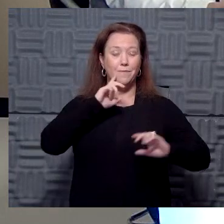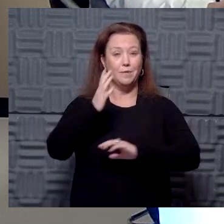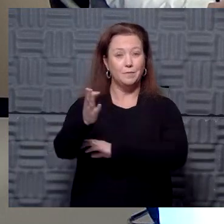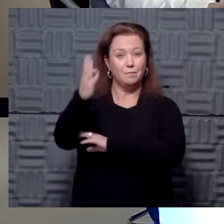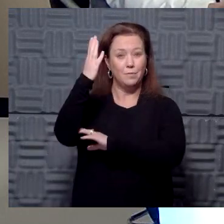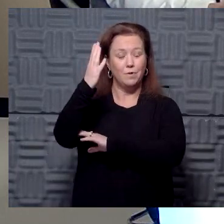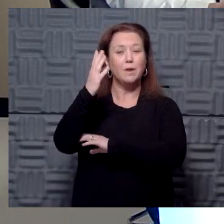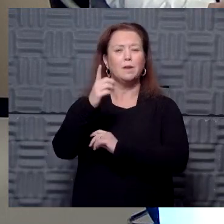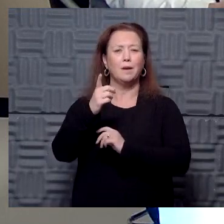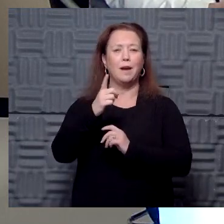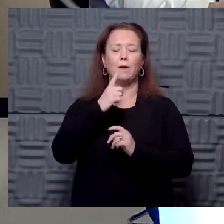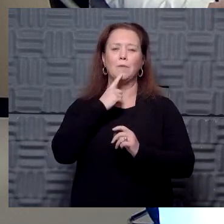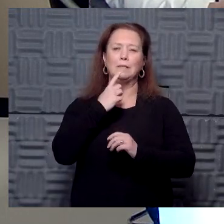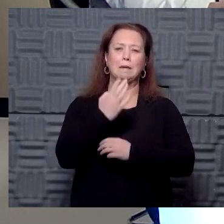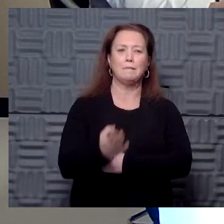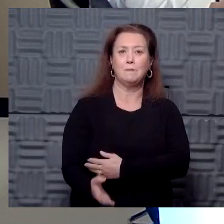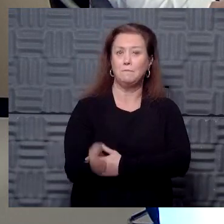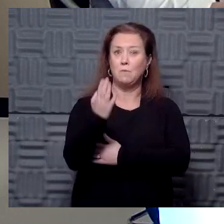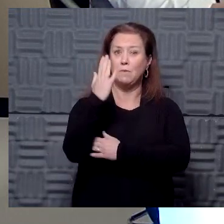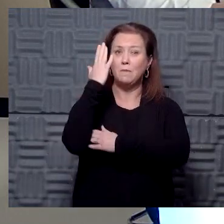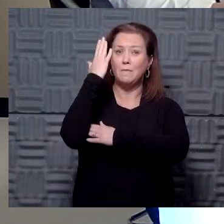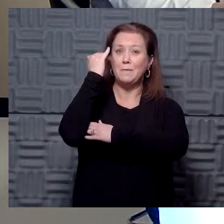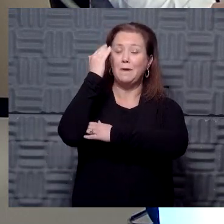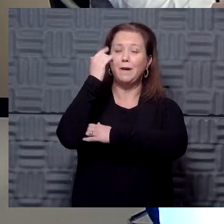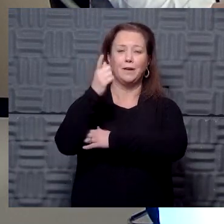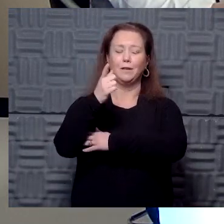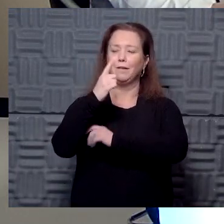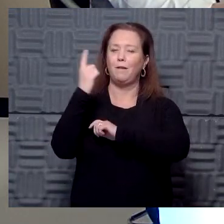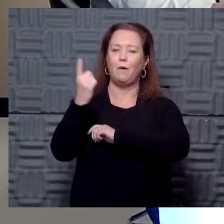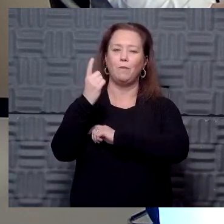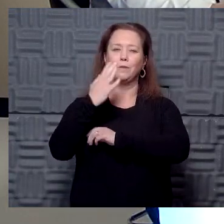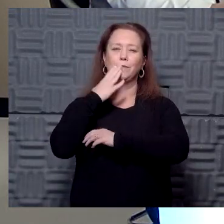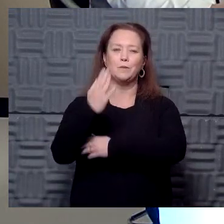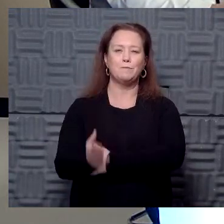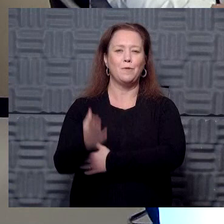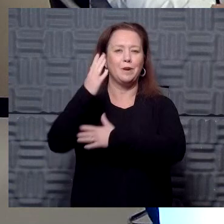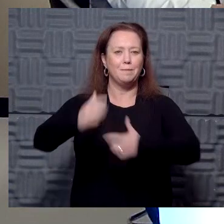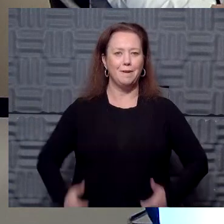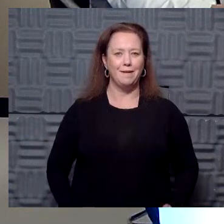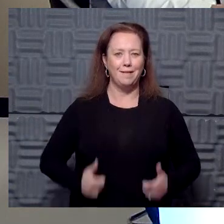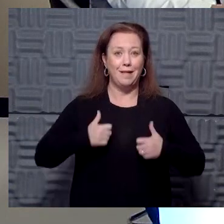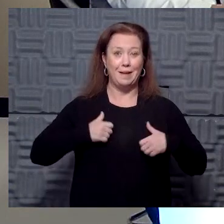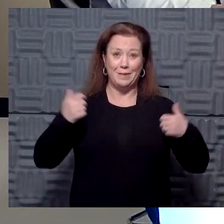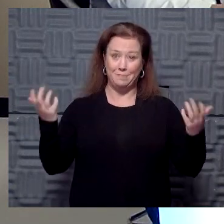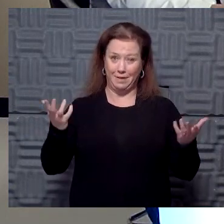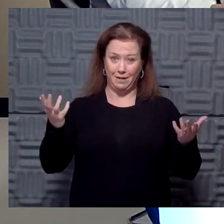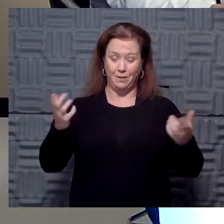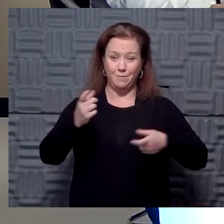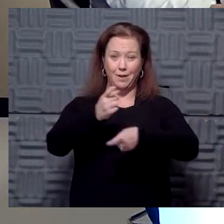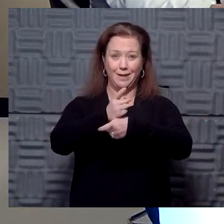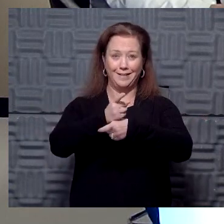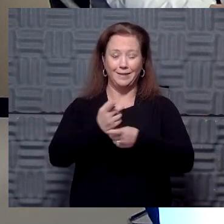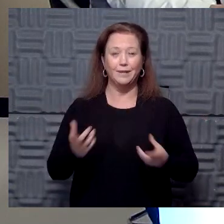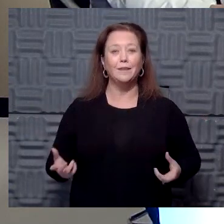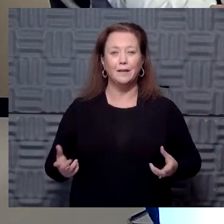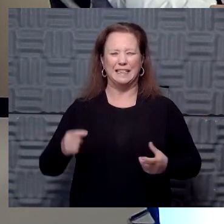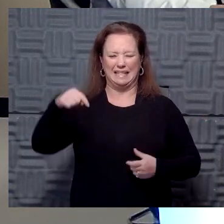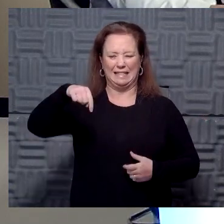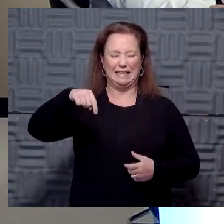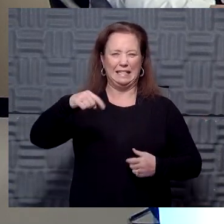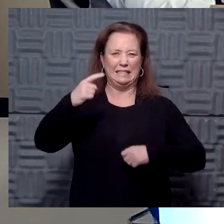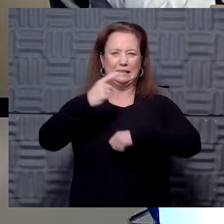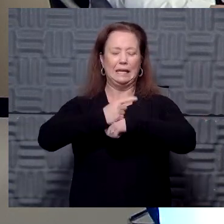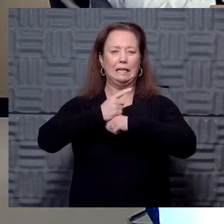I mostly wanted to say good morning because it is always a good morning to be alive and to be here. And in these days